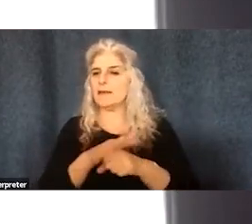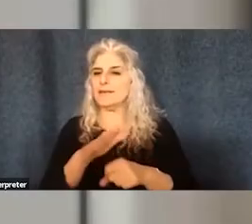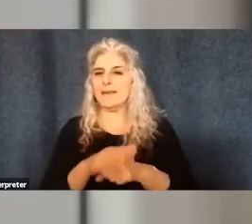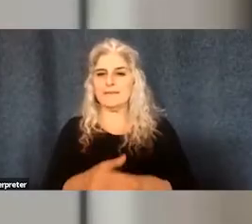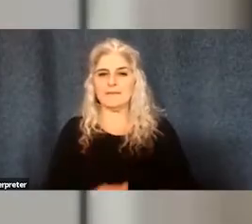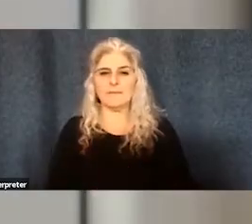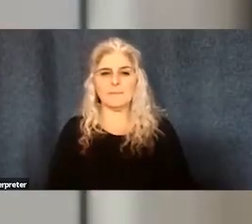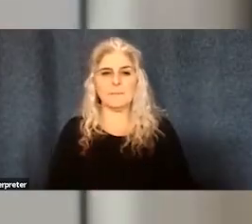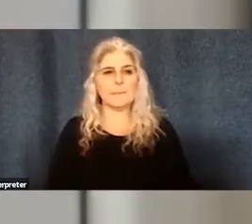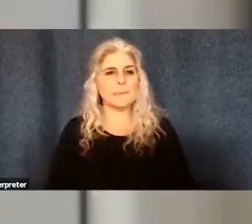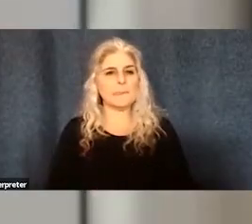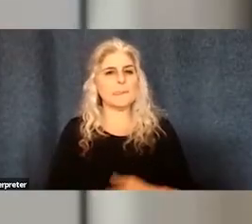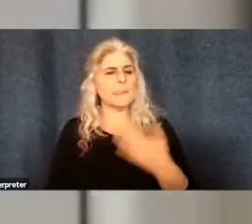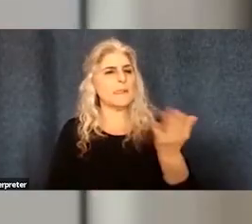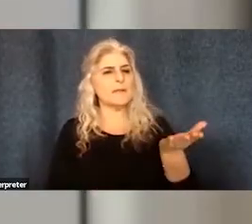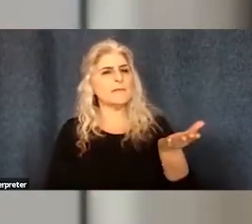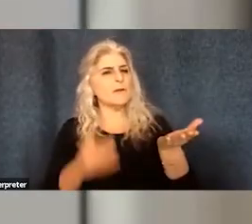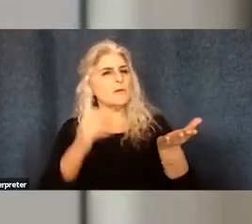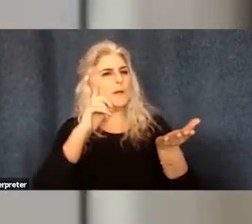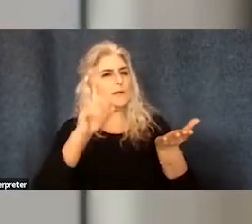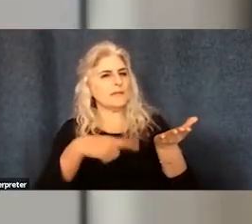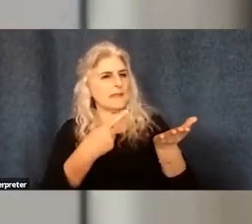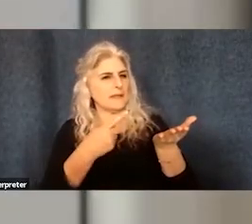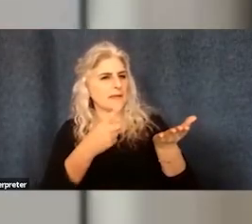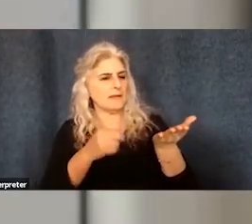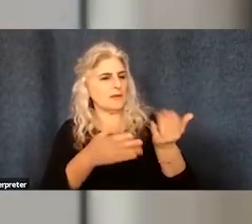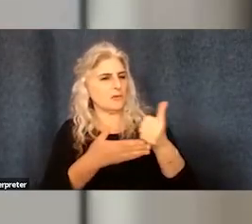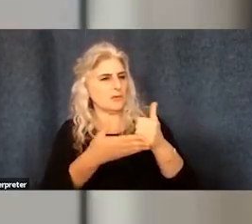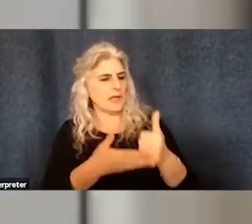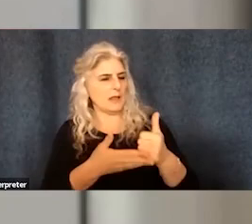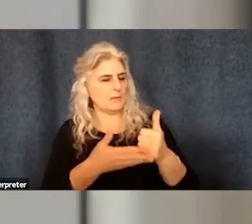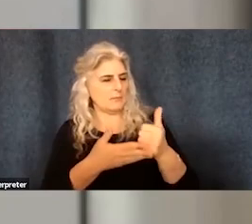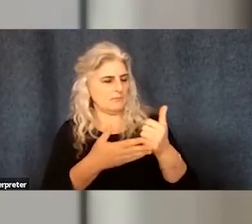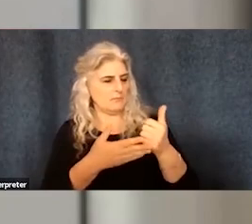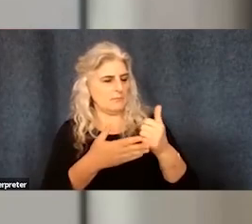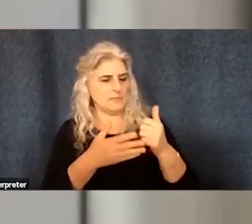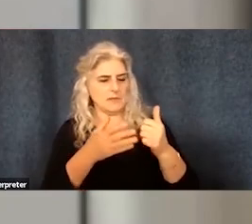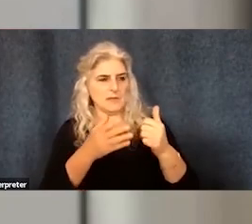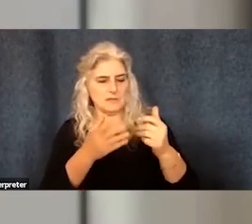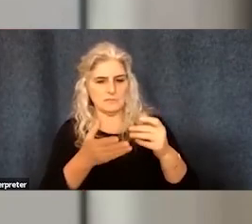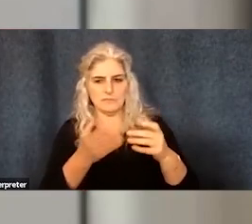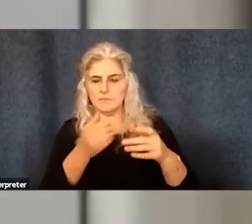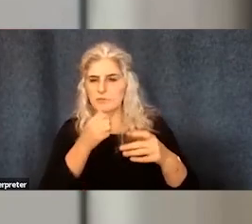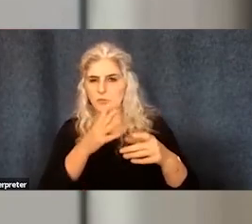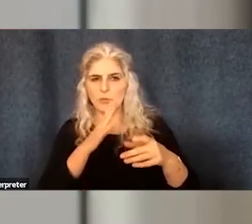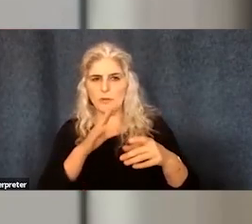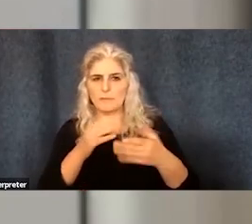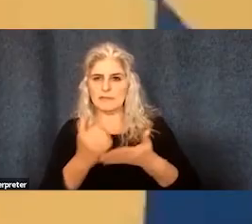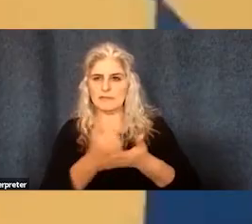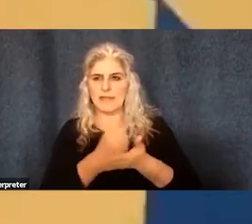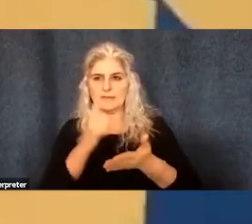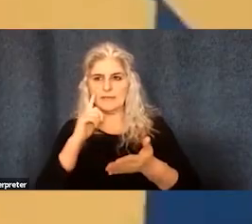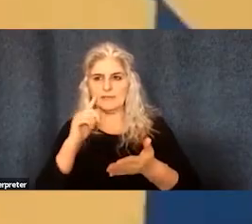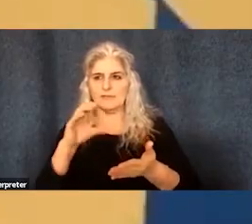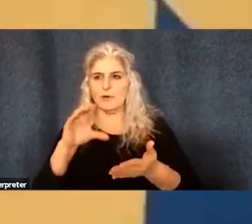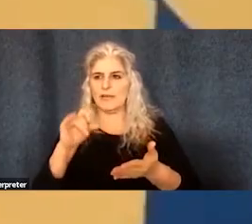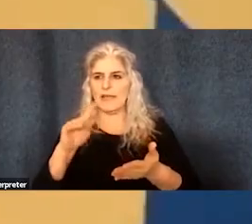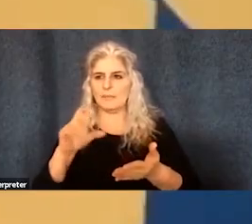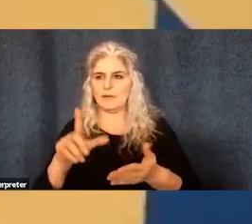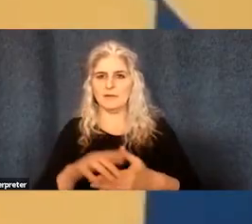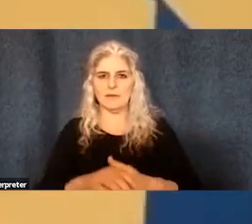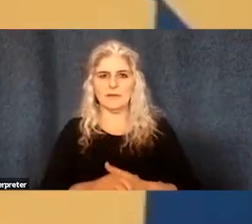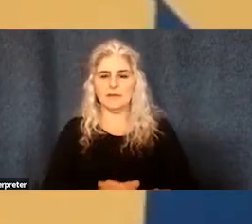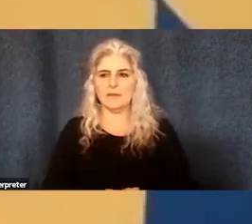And Rania, what about you? What do you think could help advance the expand women's access to capital? Yeah, I think